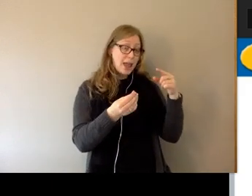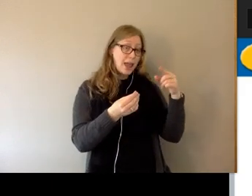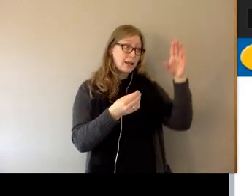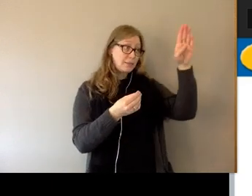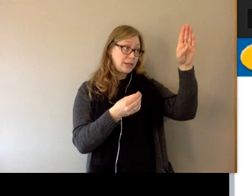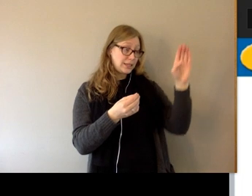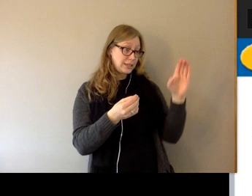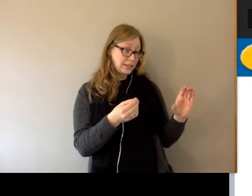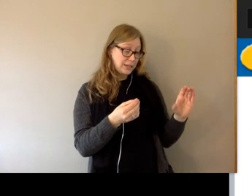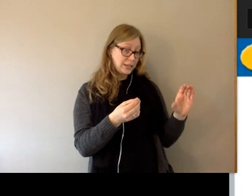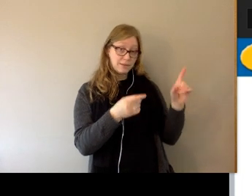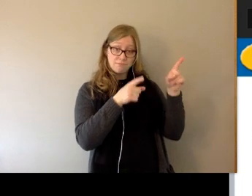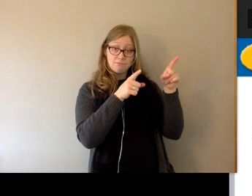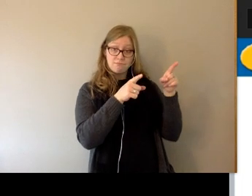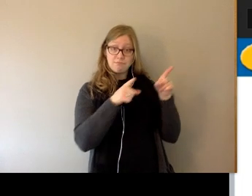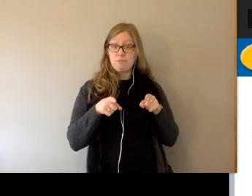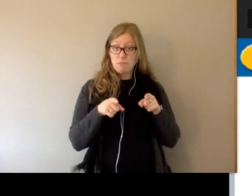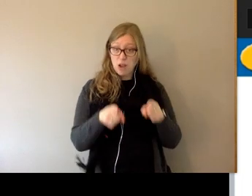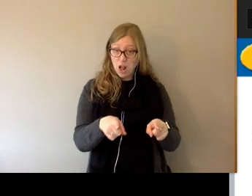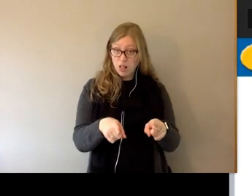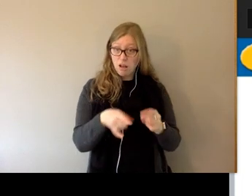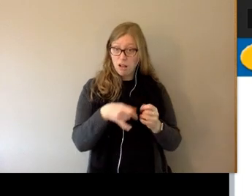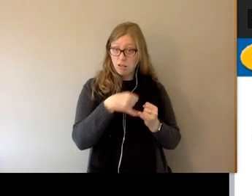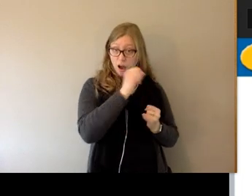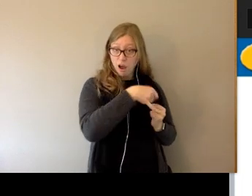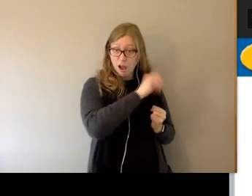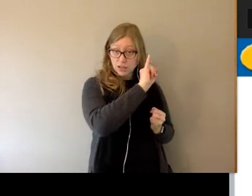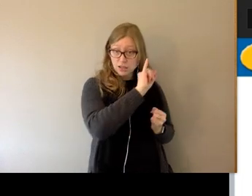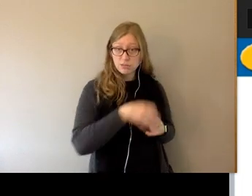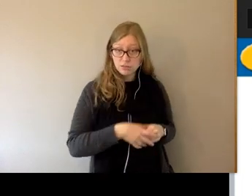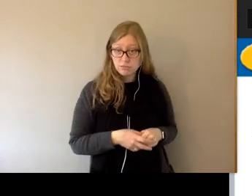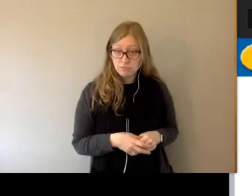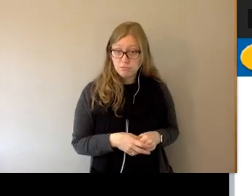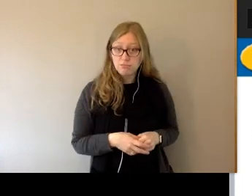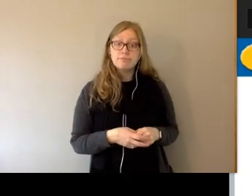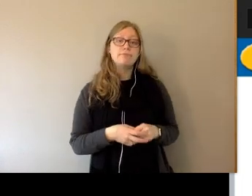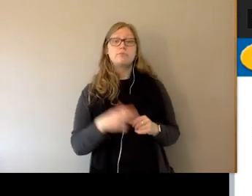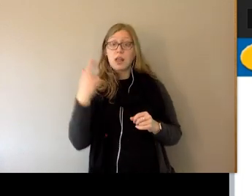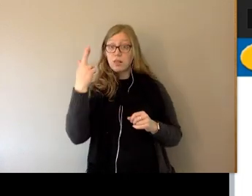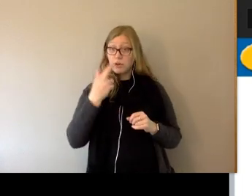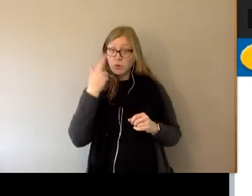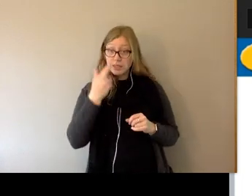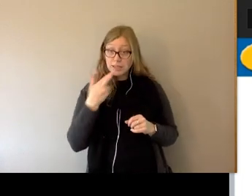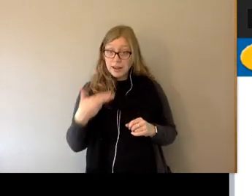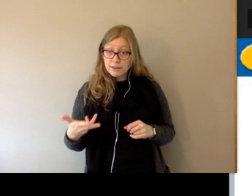DE is parallel to BC. And our reasoning is